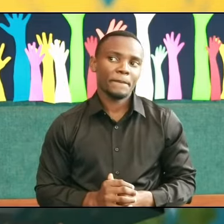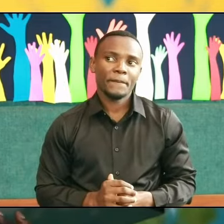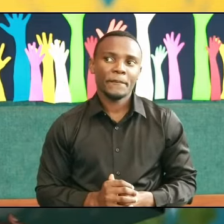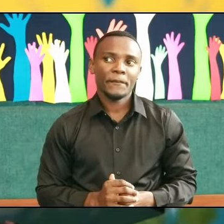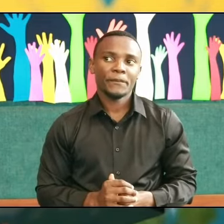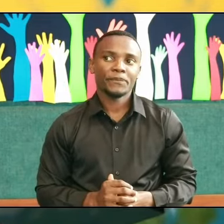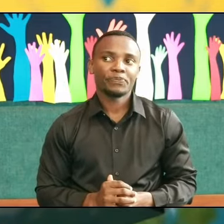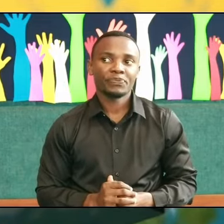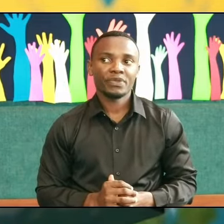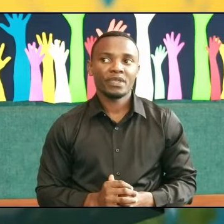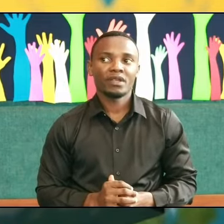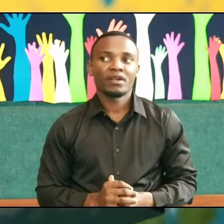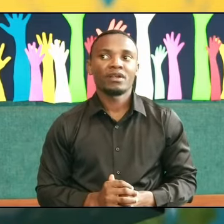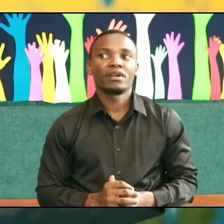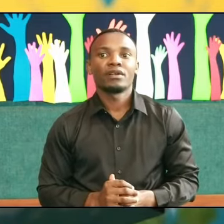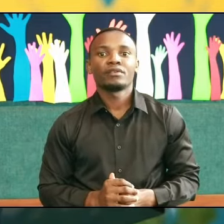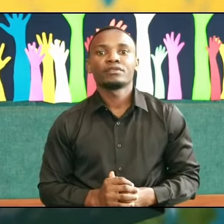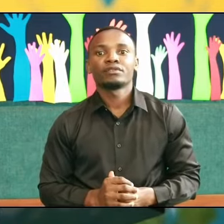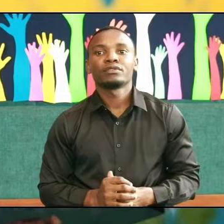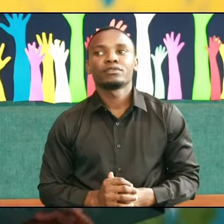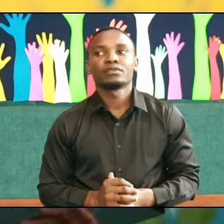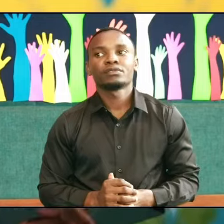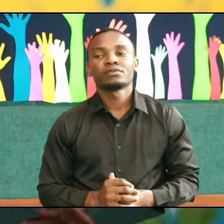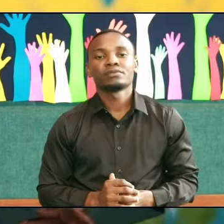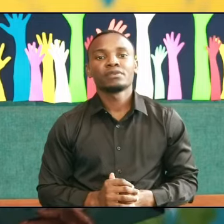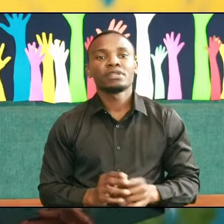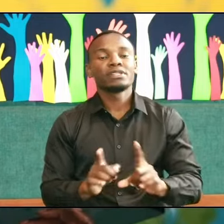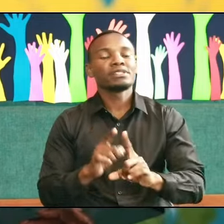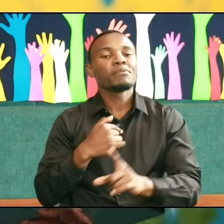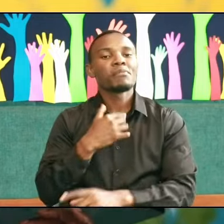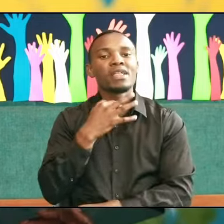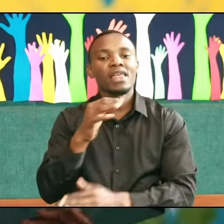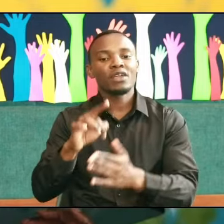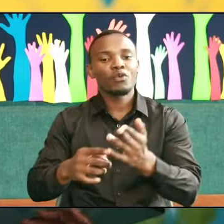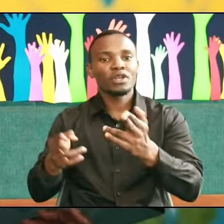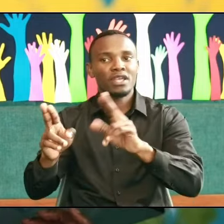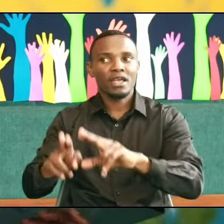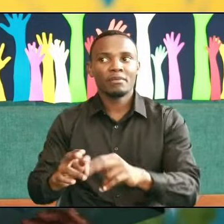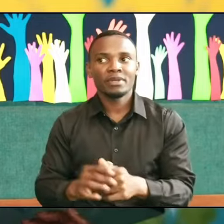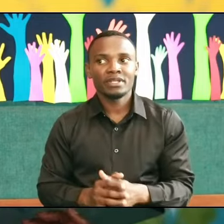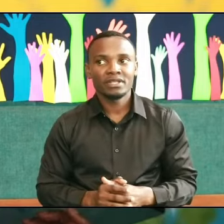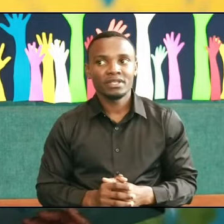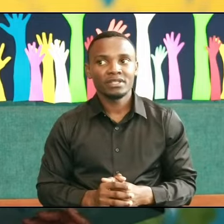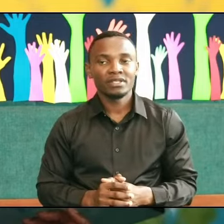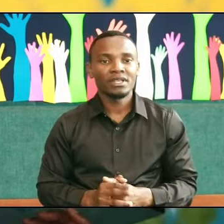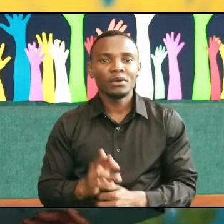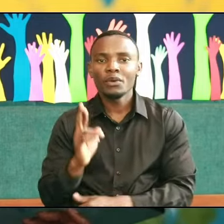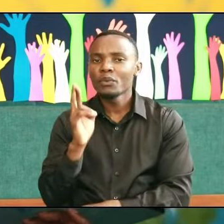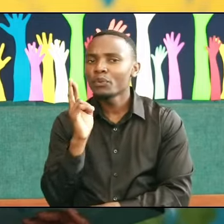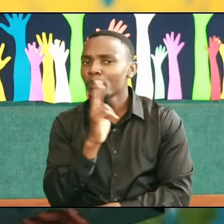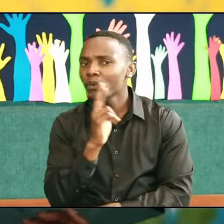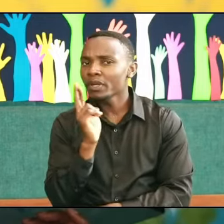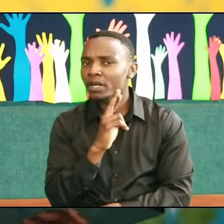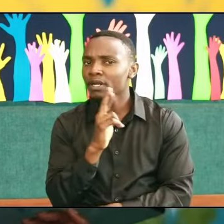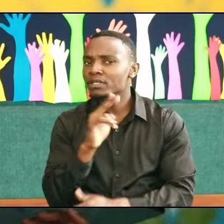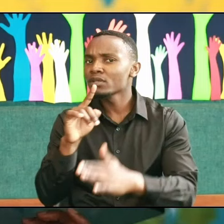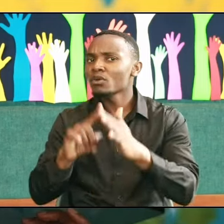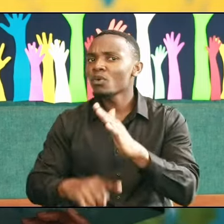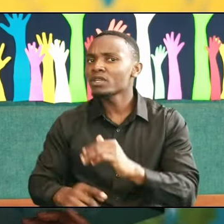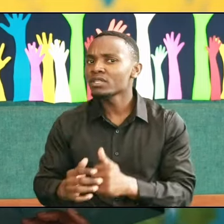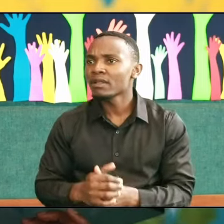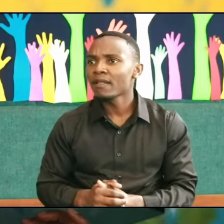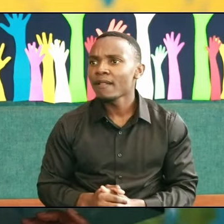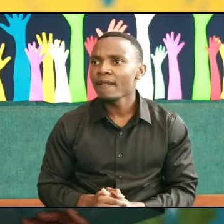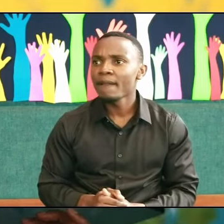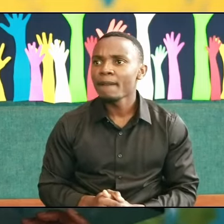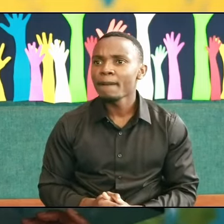And I like what happens here as we end. Children at risk. What was the risk here?